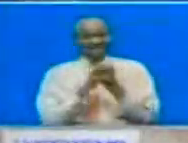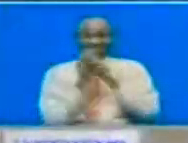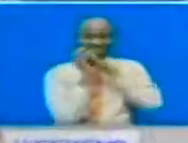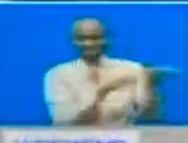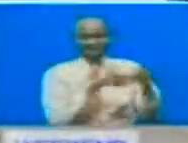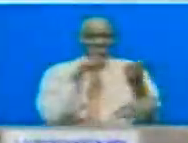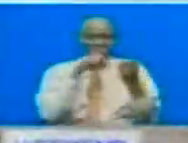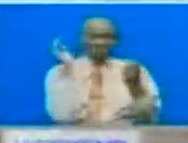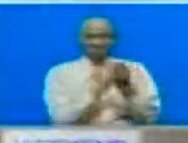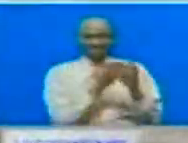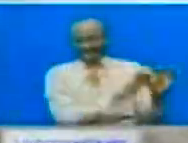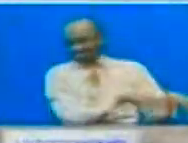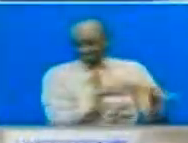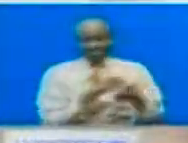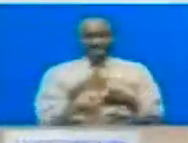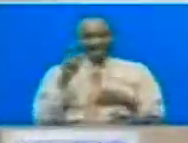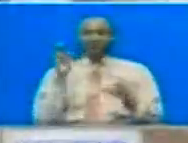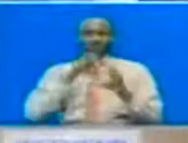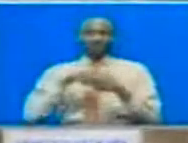by too many maggots.